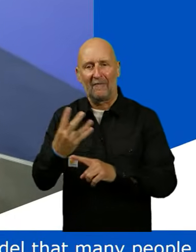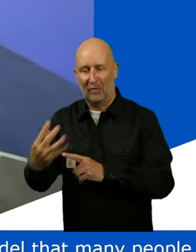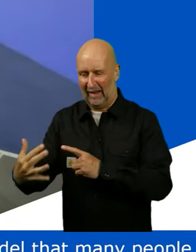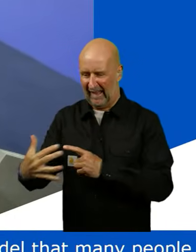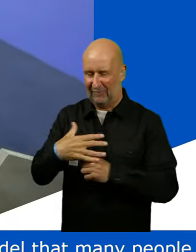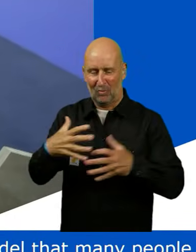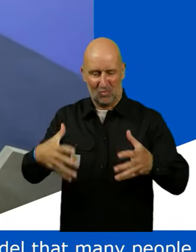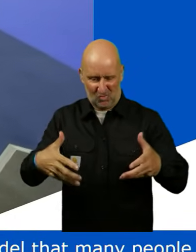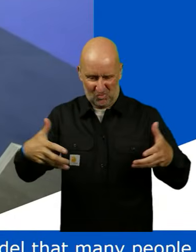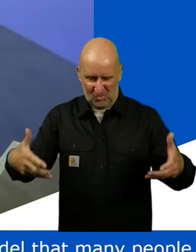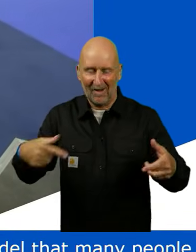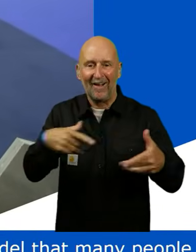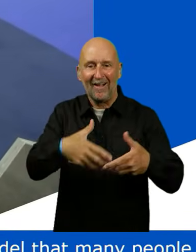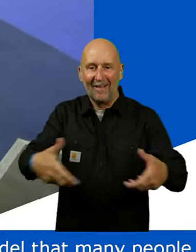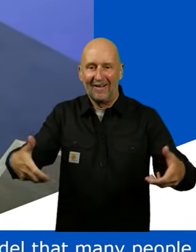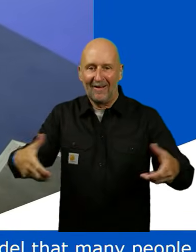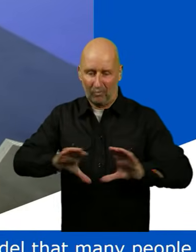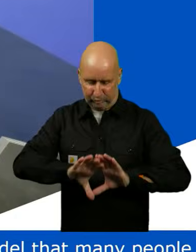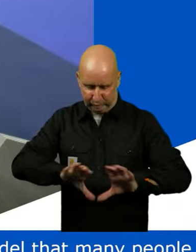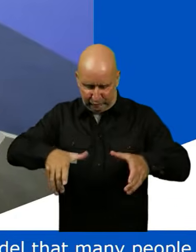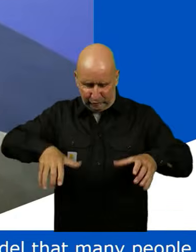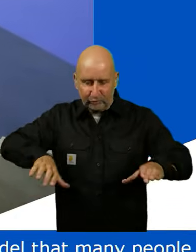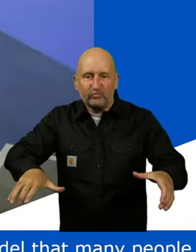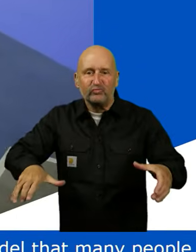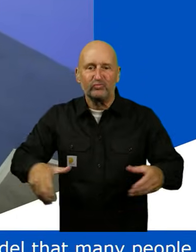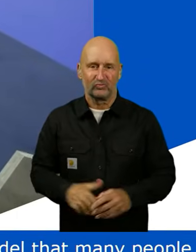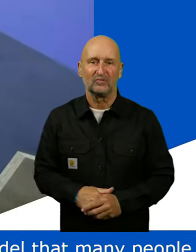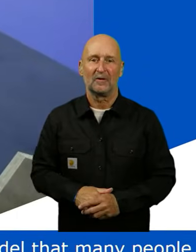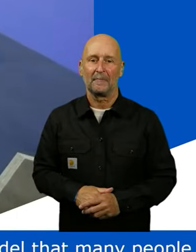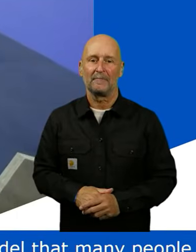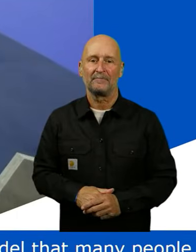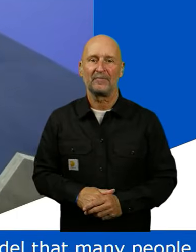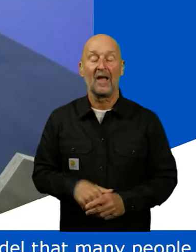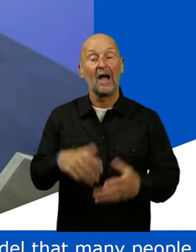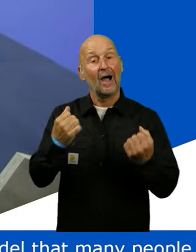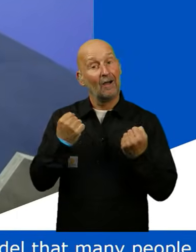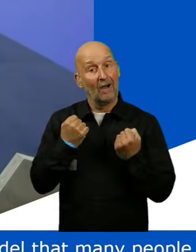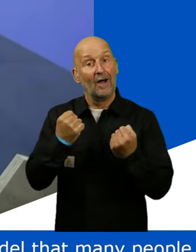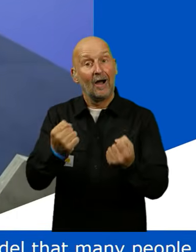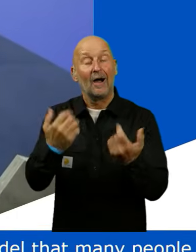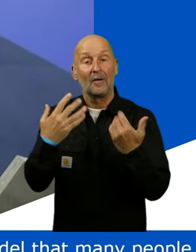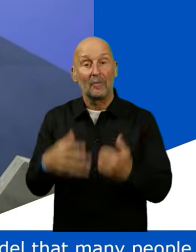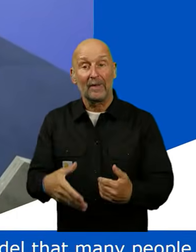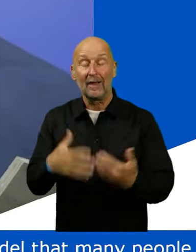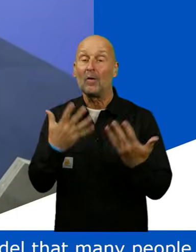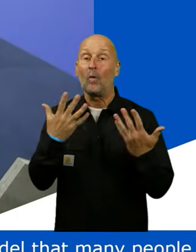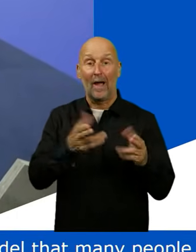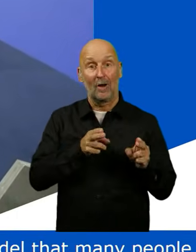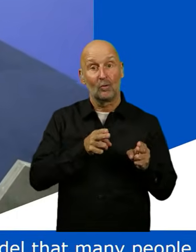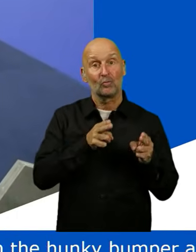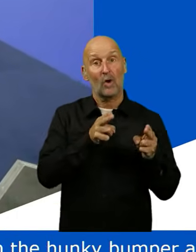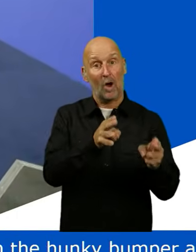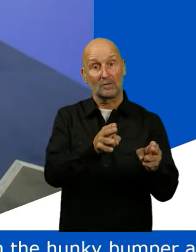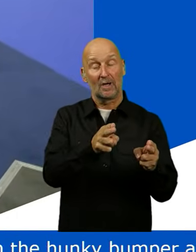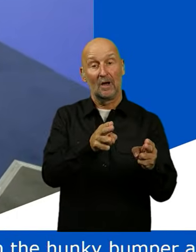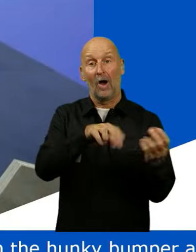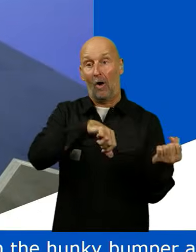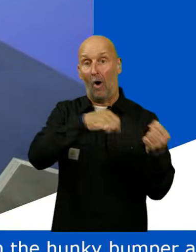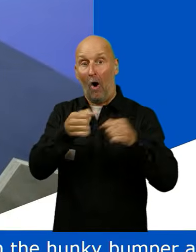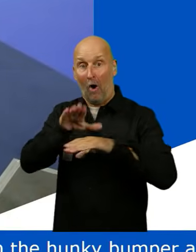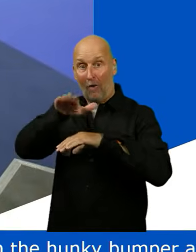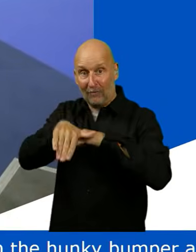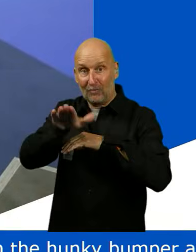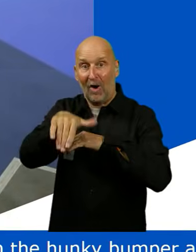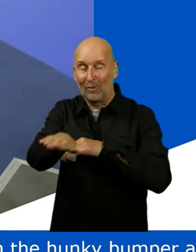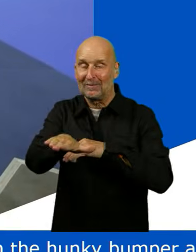stance, particularly with this chunky bumper at the front. Now, I've actually driven this, and I drove it both on-road, and we actually went off-roading as well.